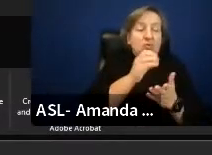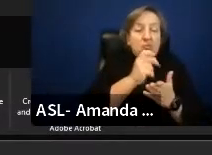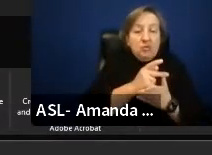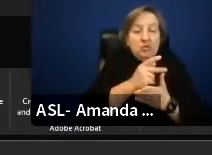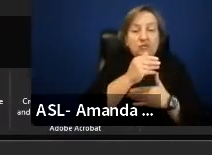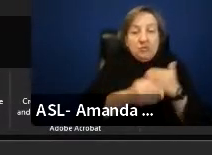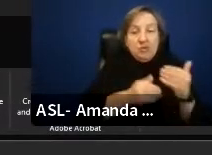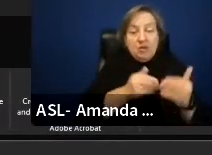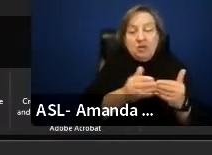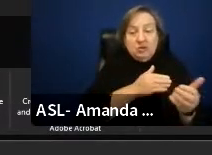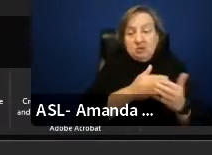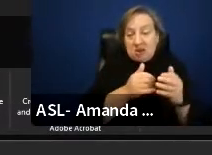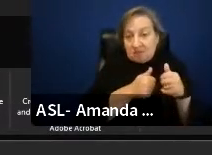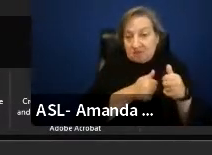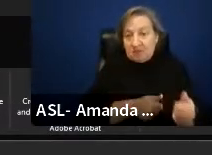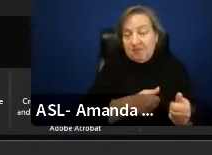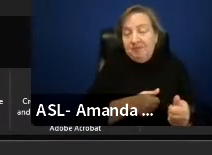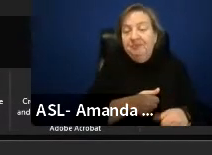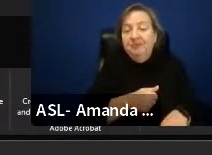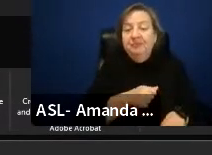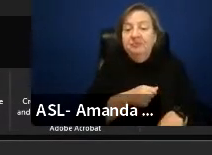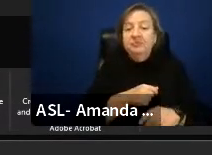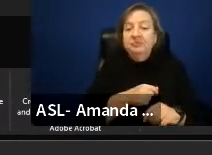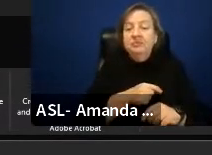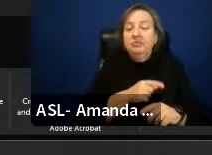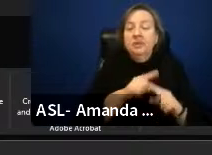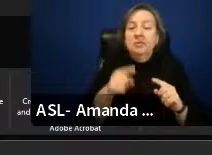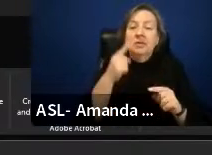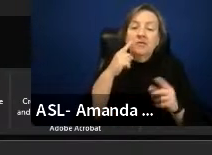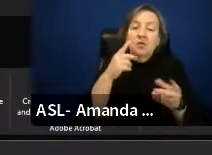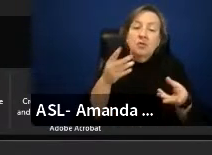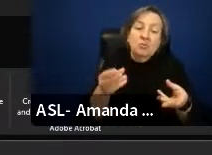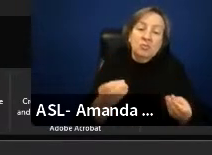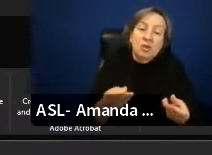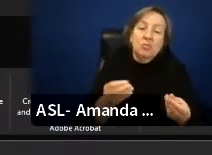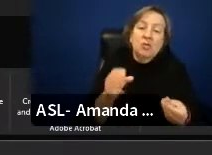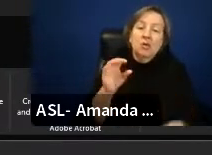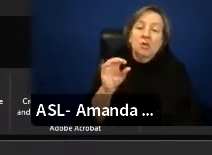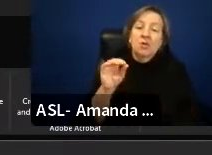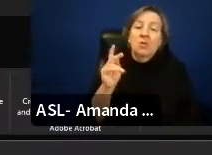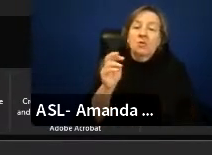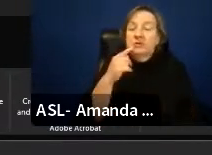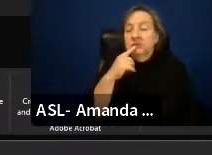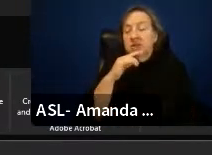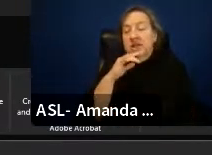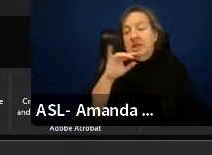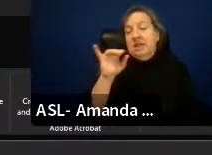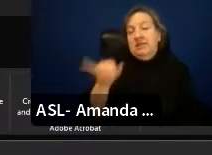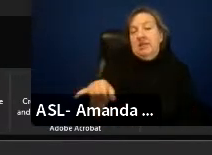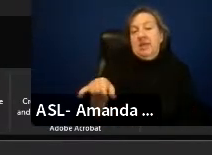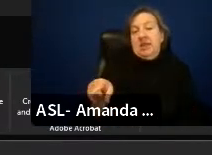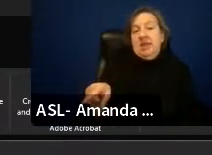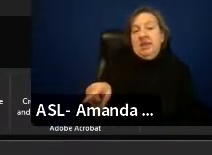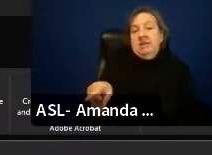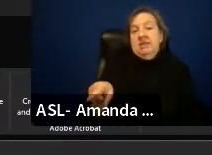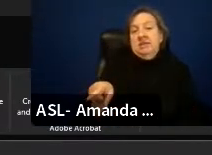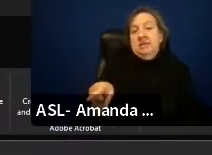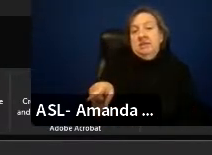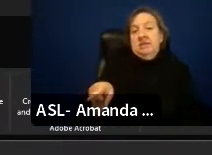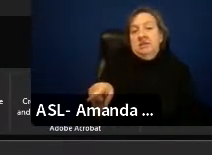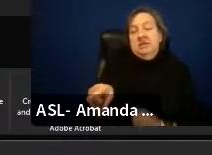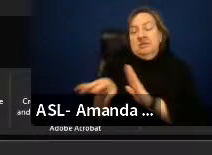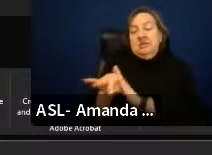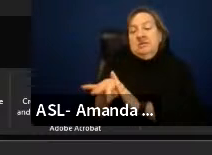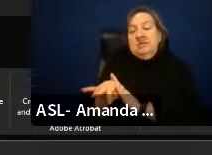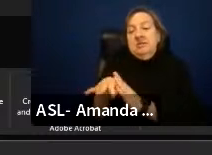process or whatever. But for a property owner to say, oh, this is the one that will do